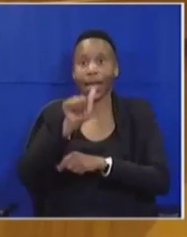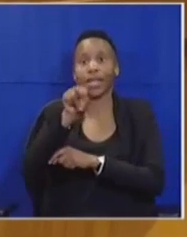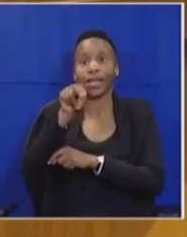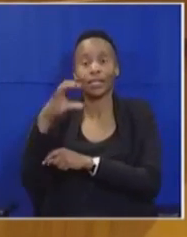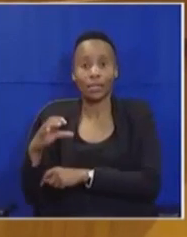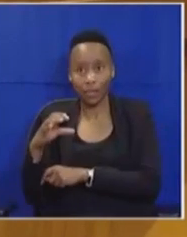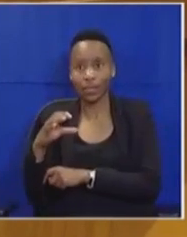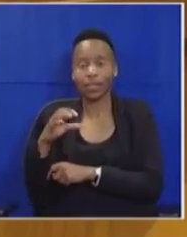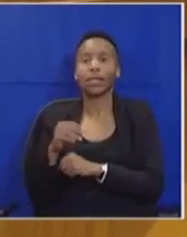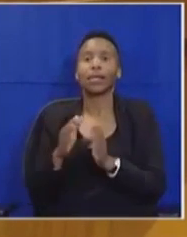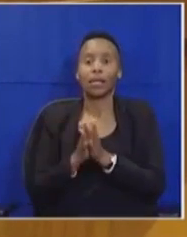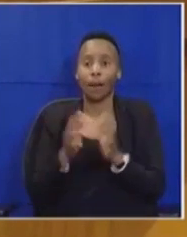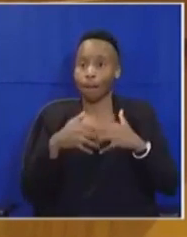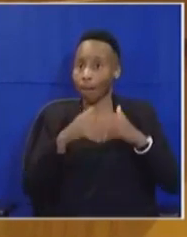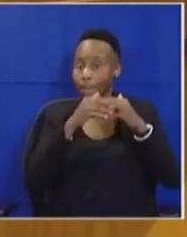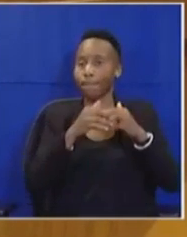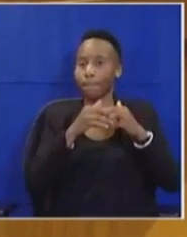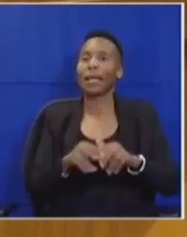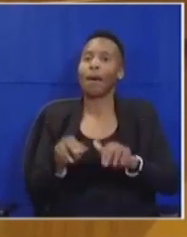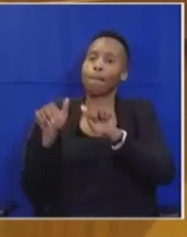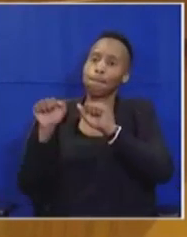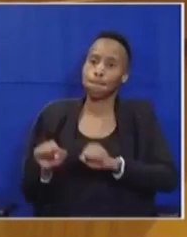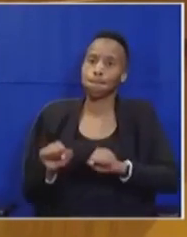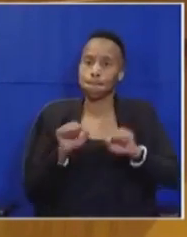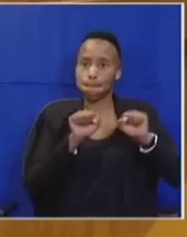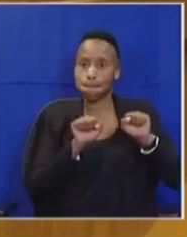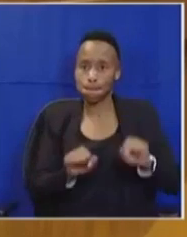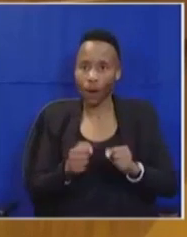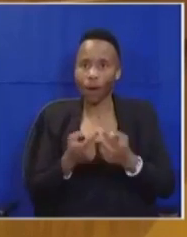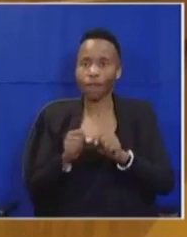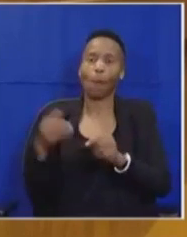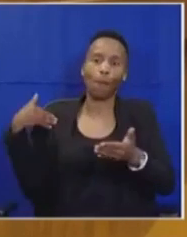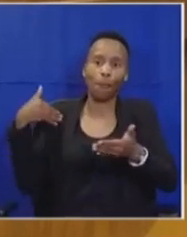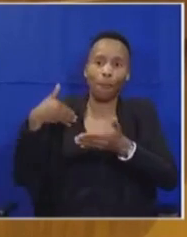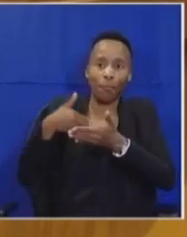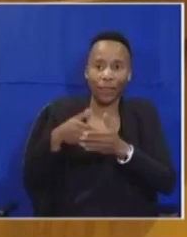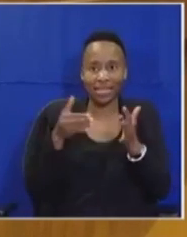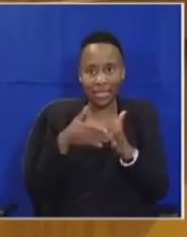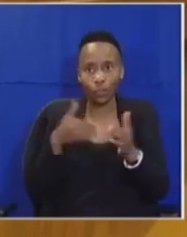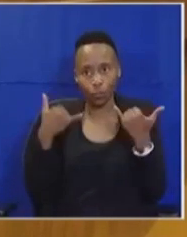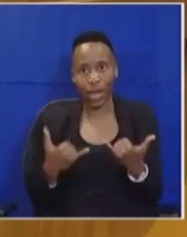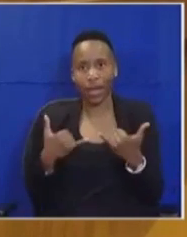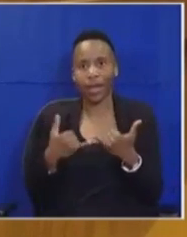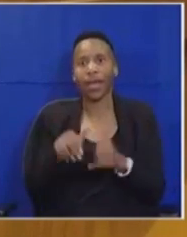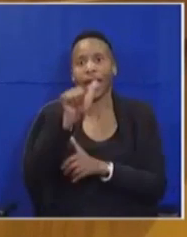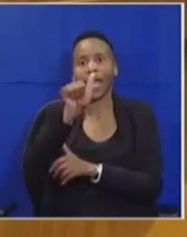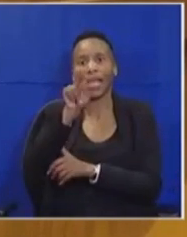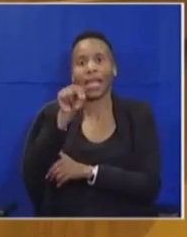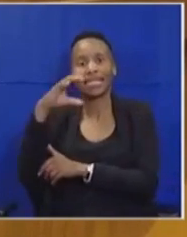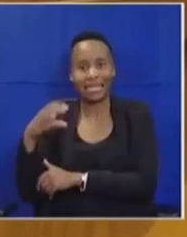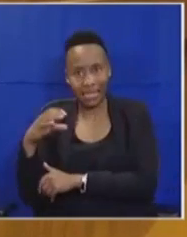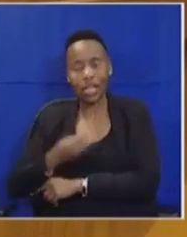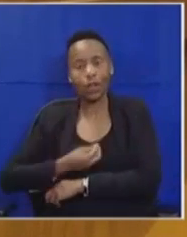1912, and we can thank the young people in our country. The ANC Youth League were the first to